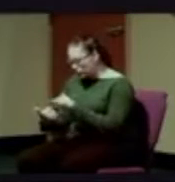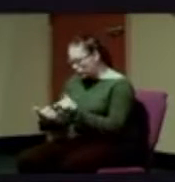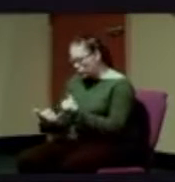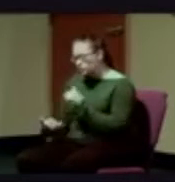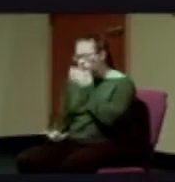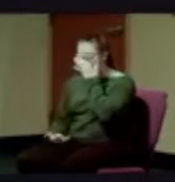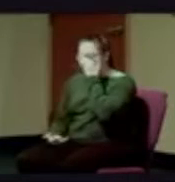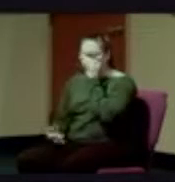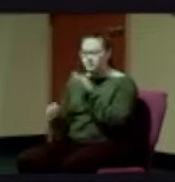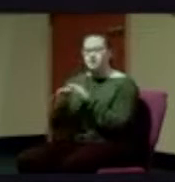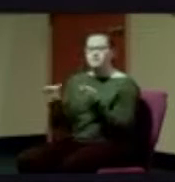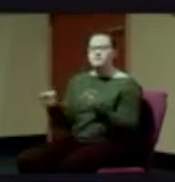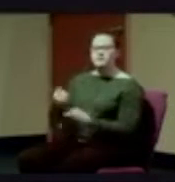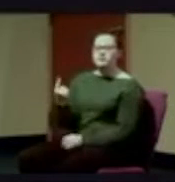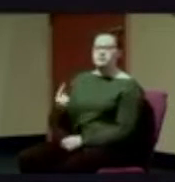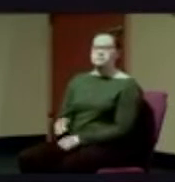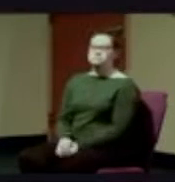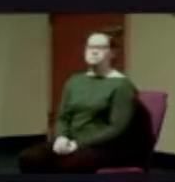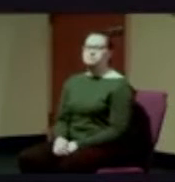beginning with verse 1.